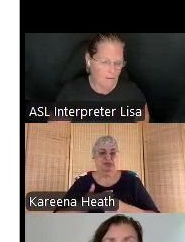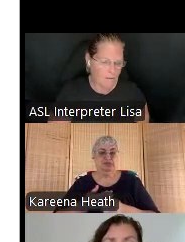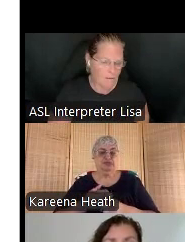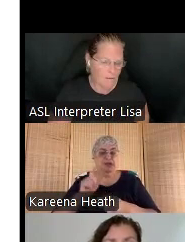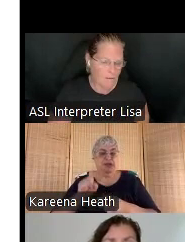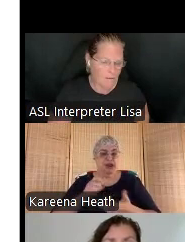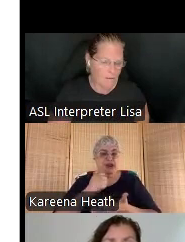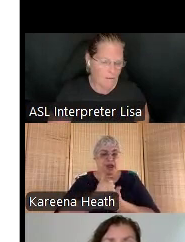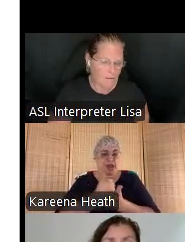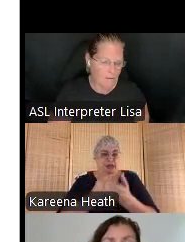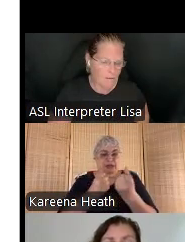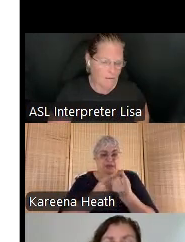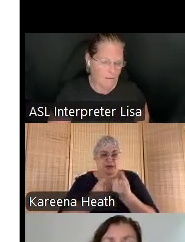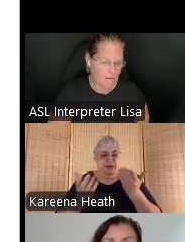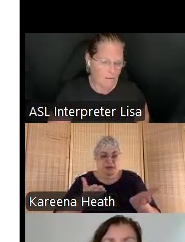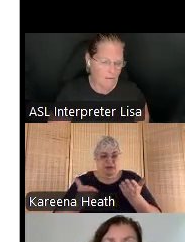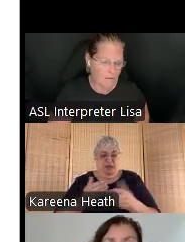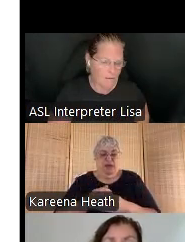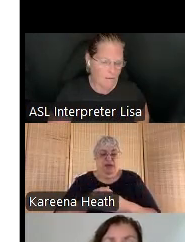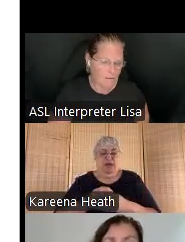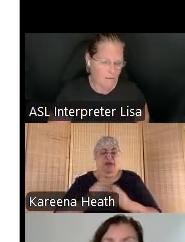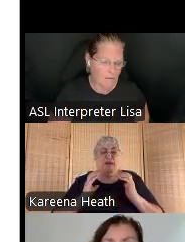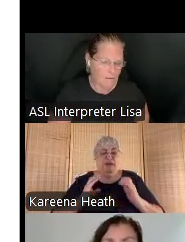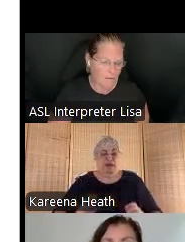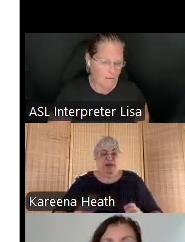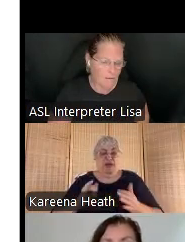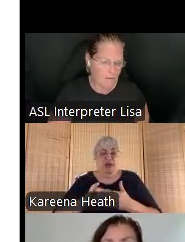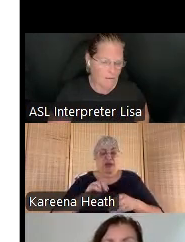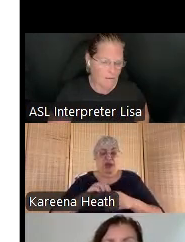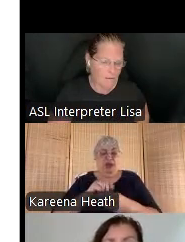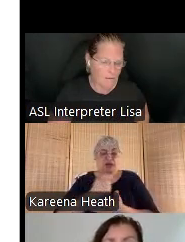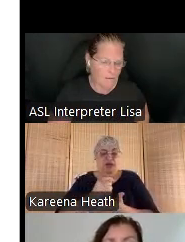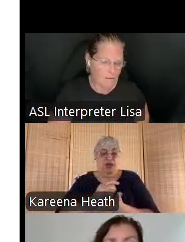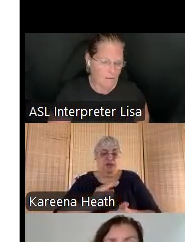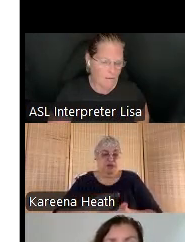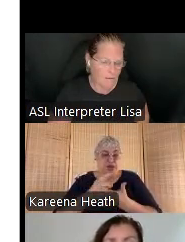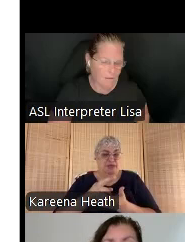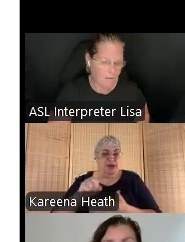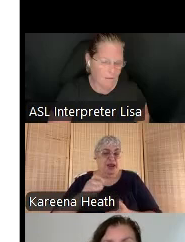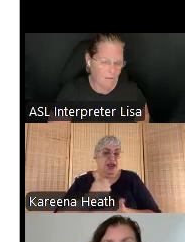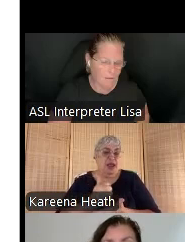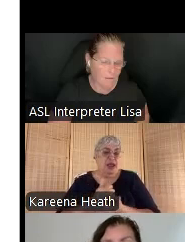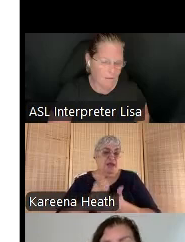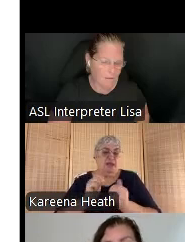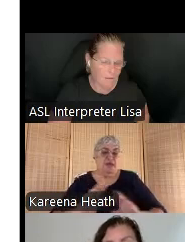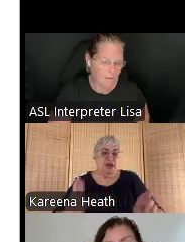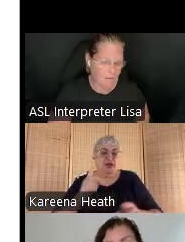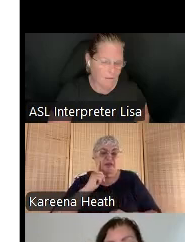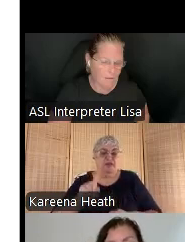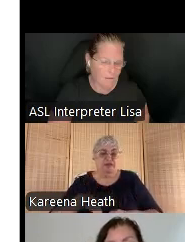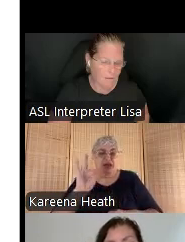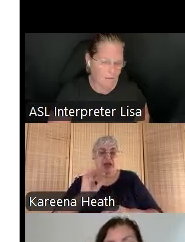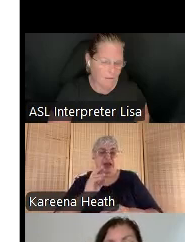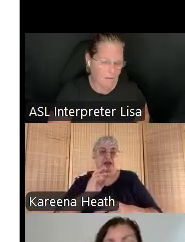need of support services? Is the client in treatment or rehab and needs help to prepare for, find, or